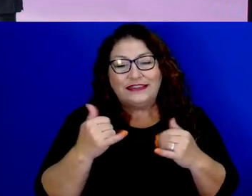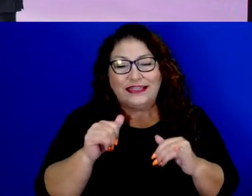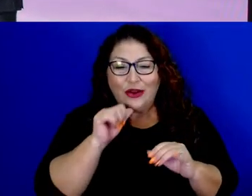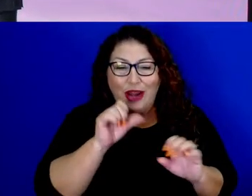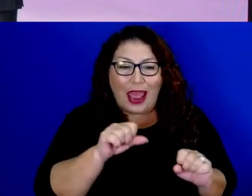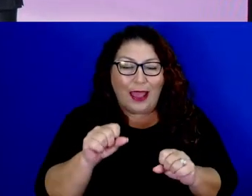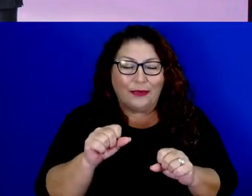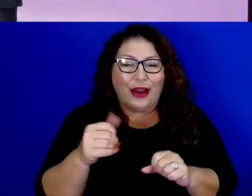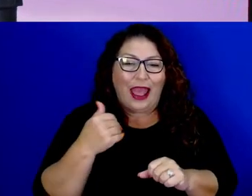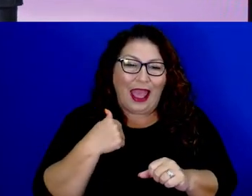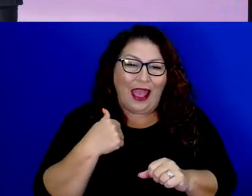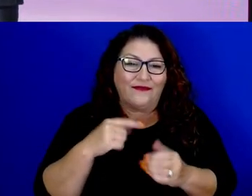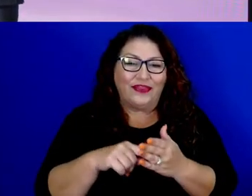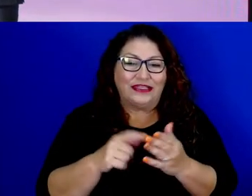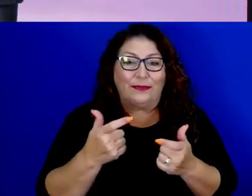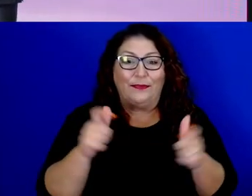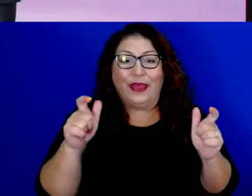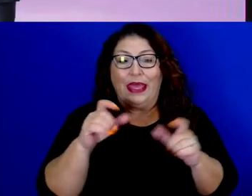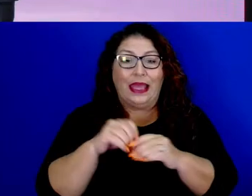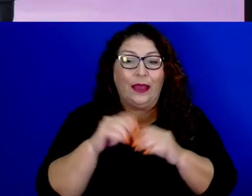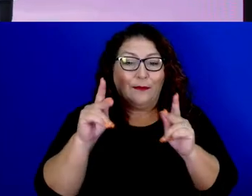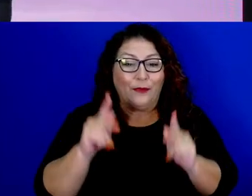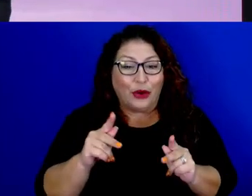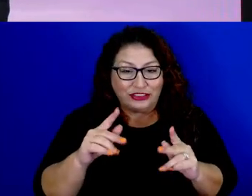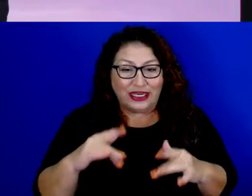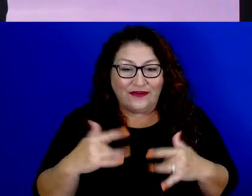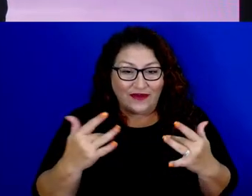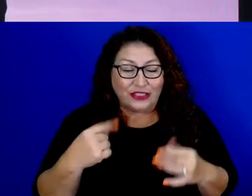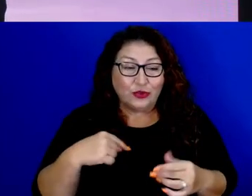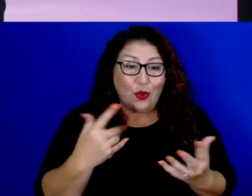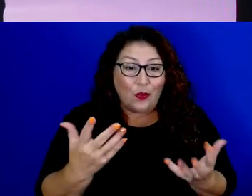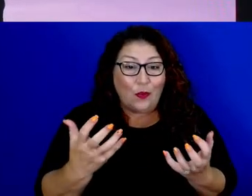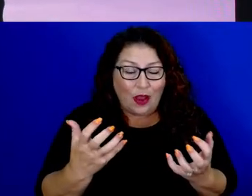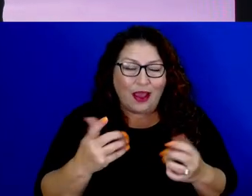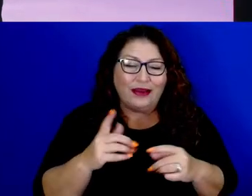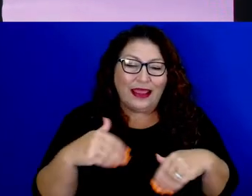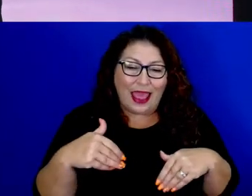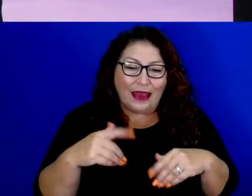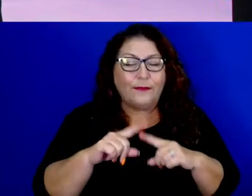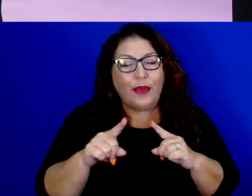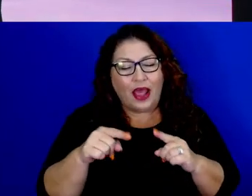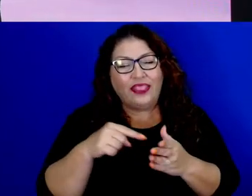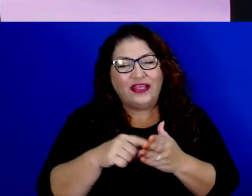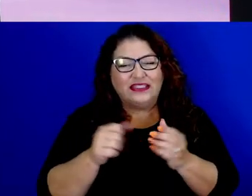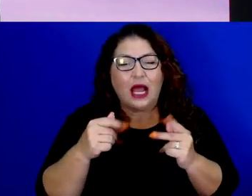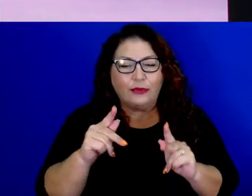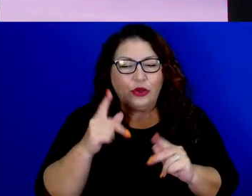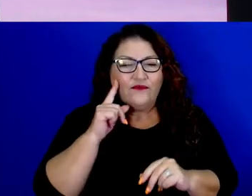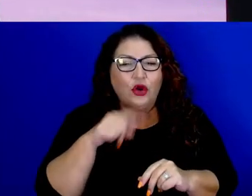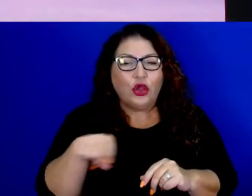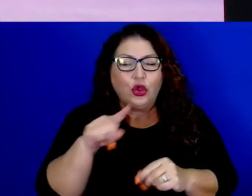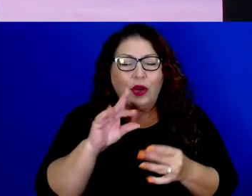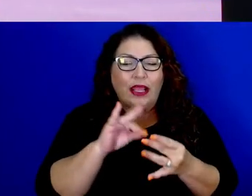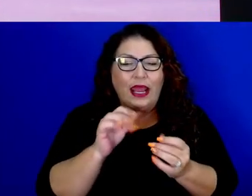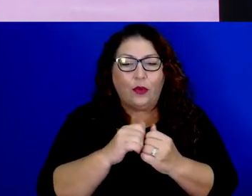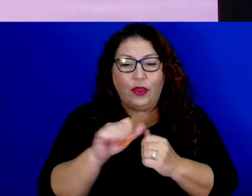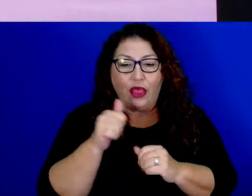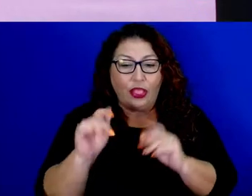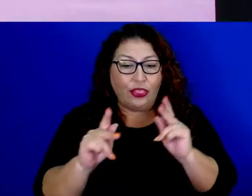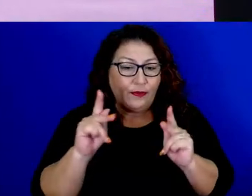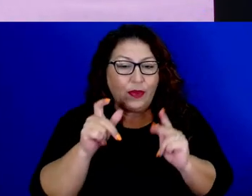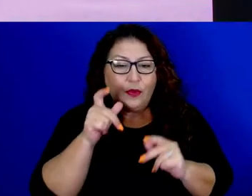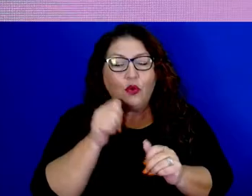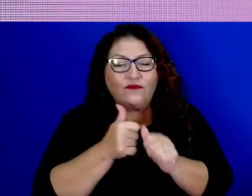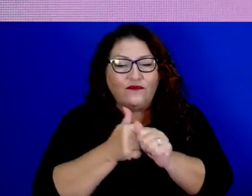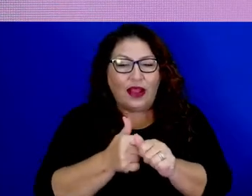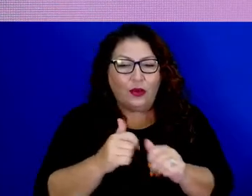big in-person events that we'd like to have yet, but this is an opportunity for you to connect with other people that are following the event throughout the